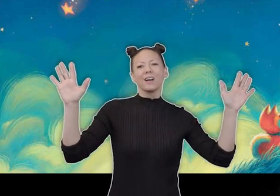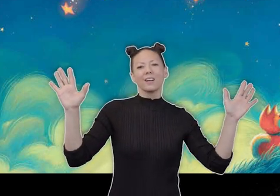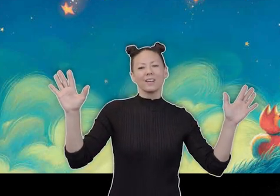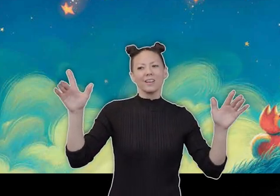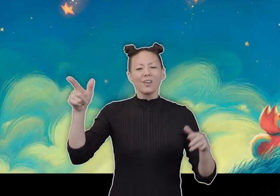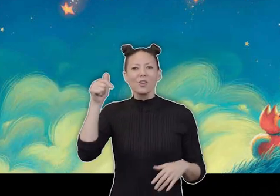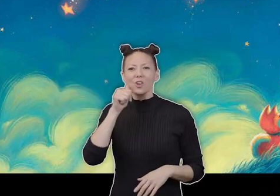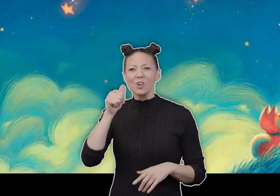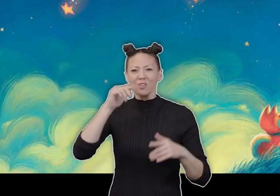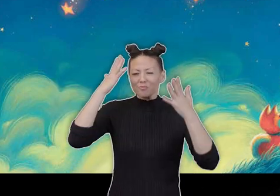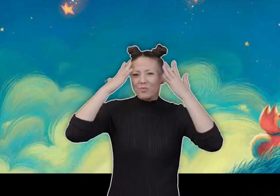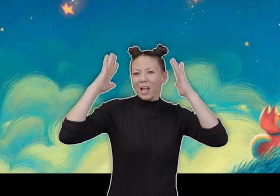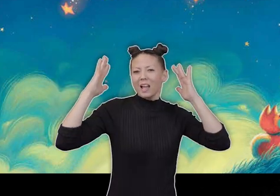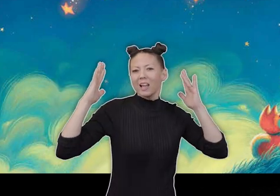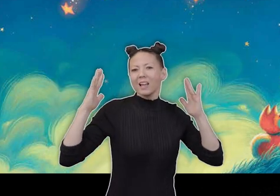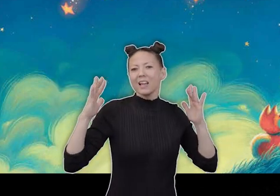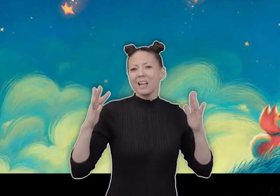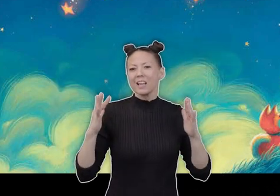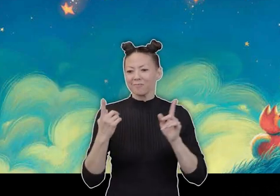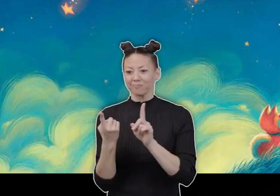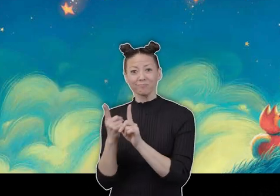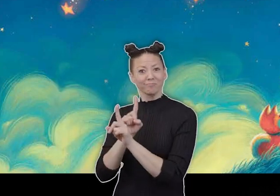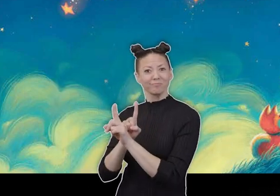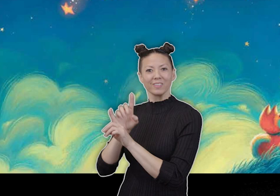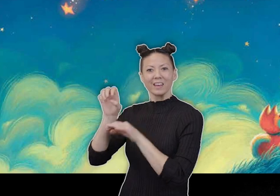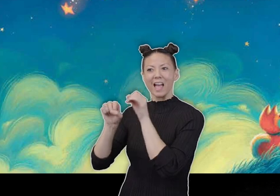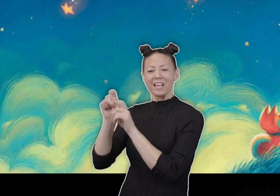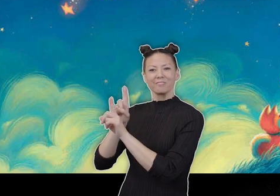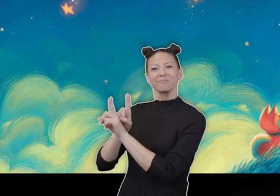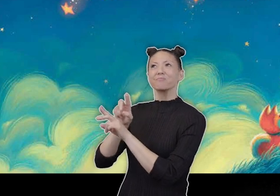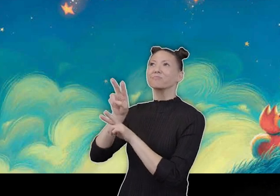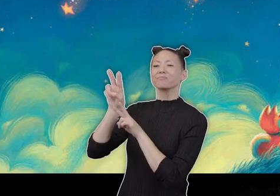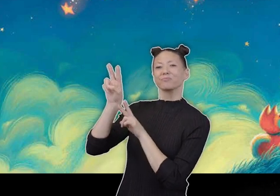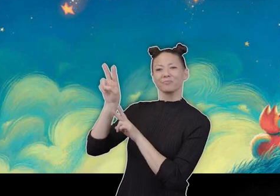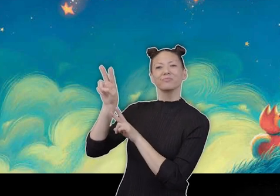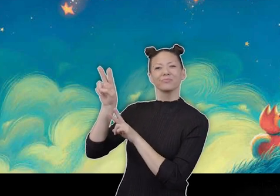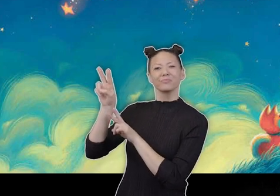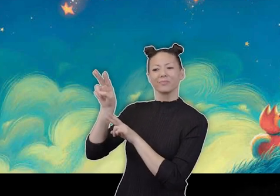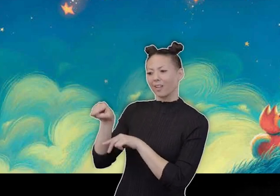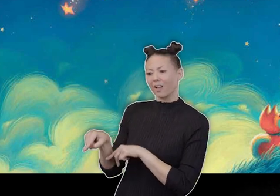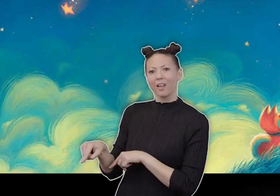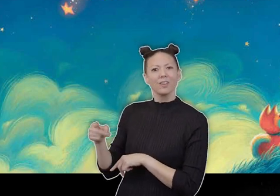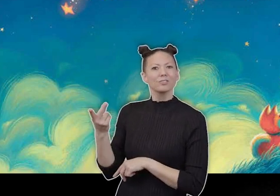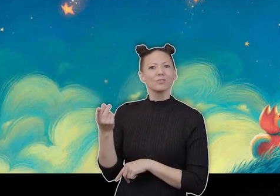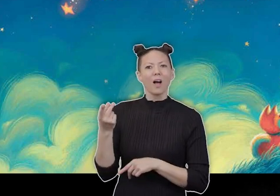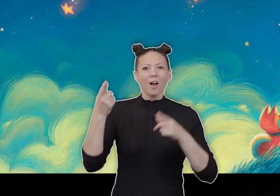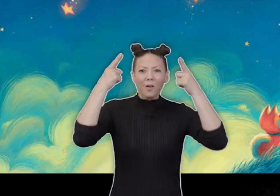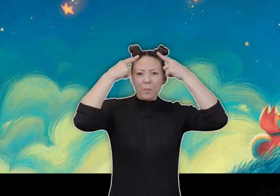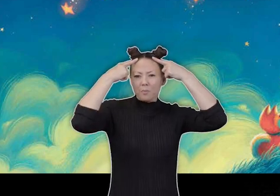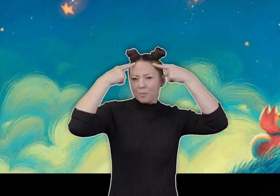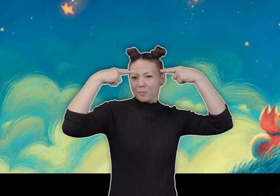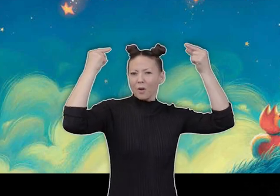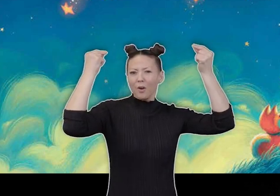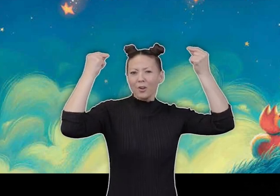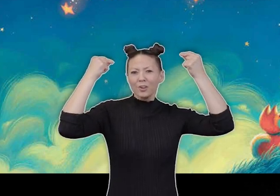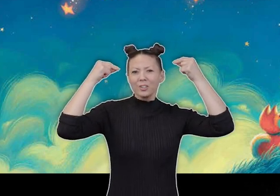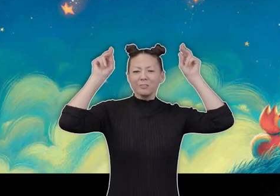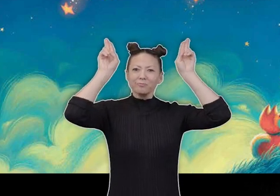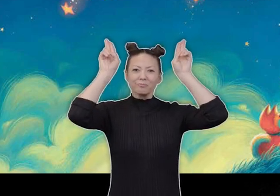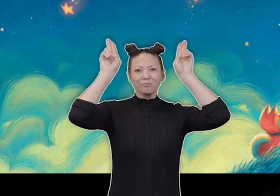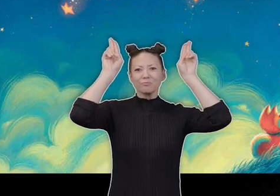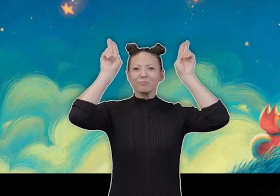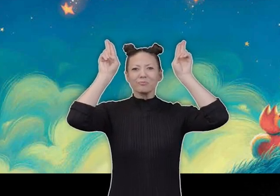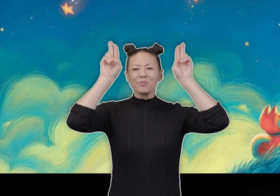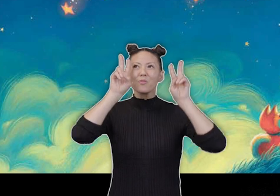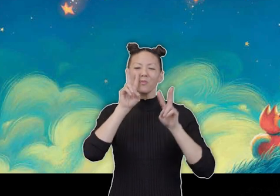and stardust. A girl with wavy hair stands beside the ladder and steadies it. A dog with pointy